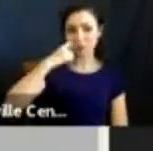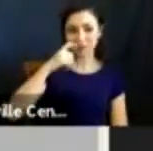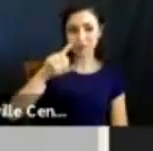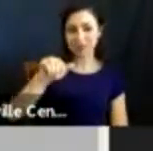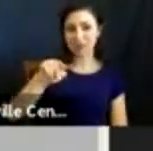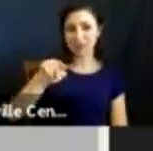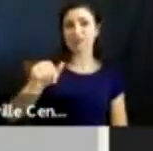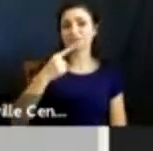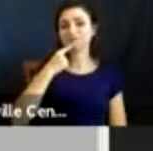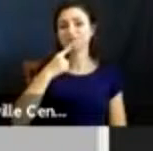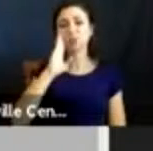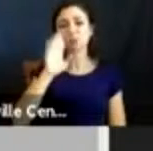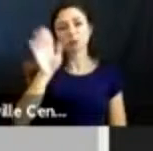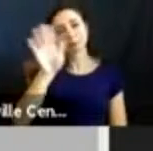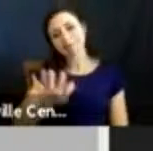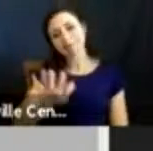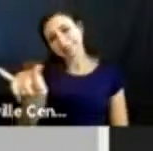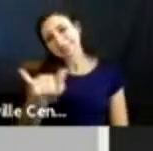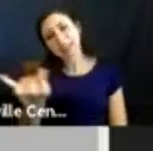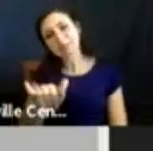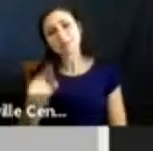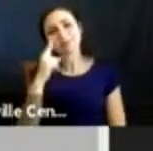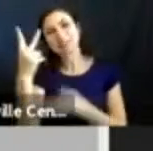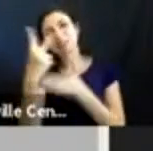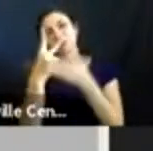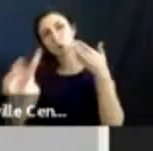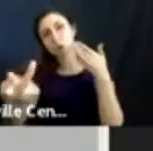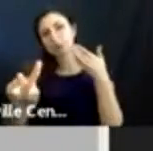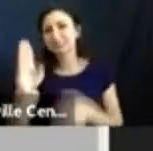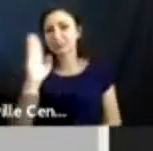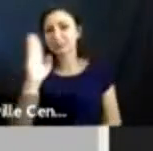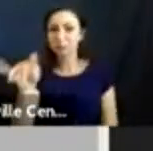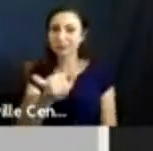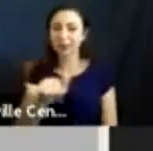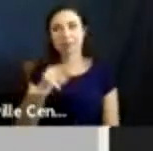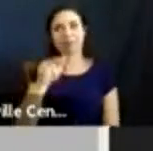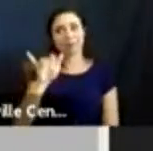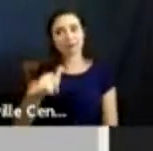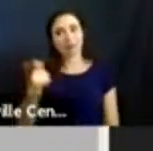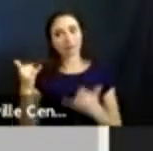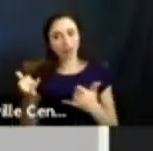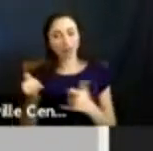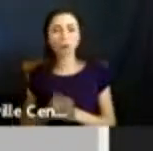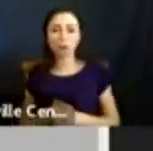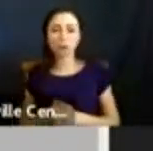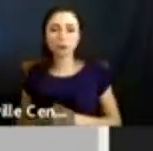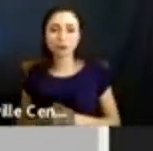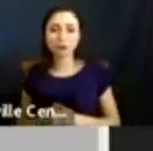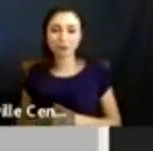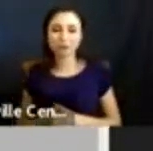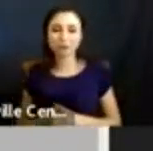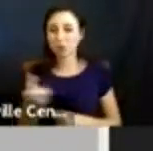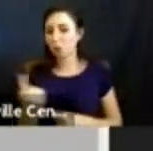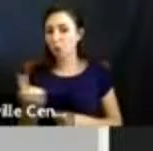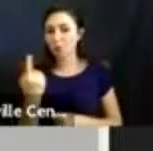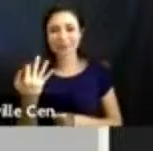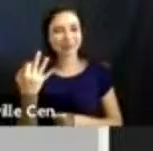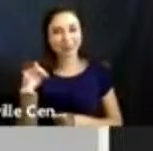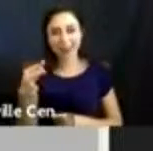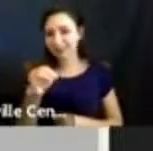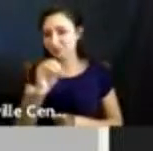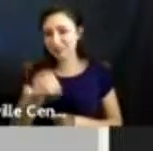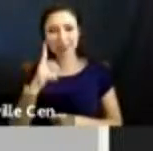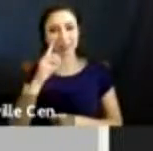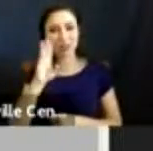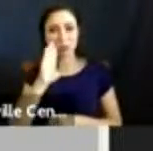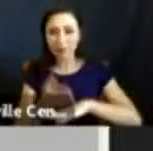the situation will be about the same 2 weeks from now, which is right now actually, only 19% think it will be better. And that's